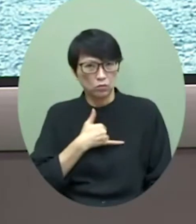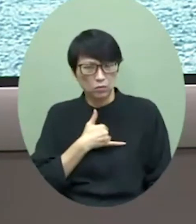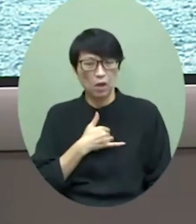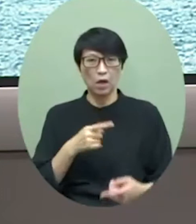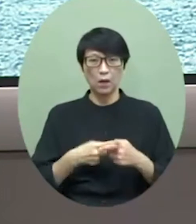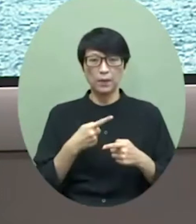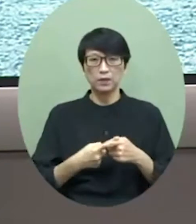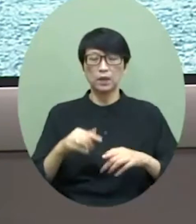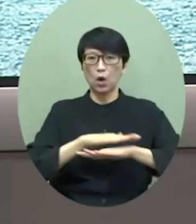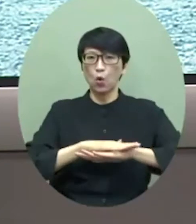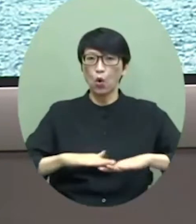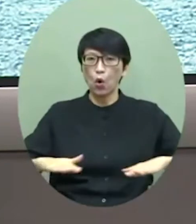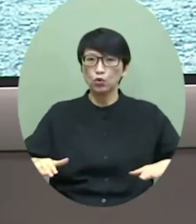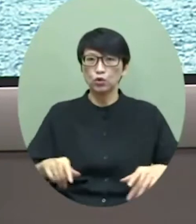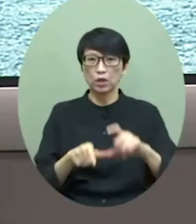past